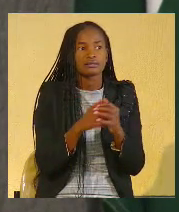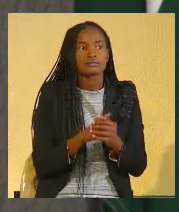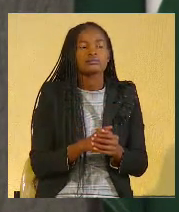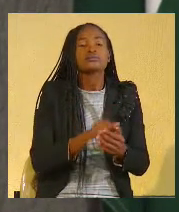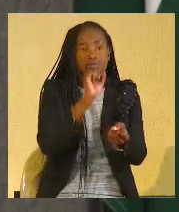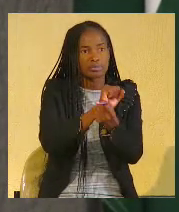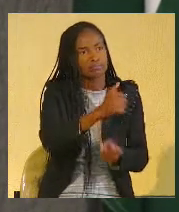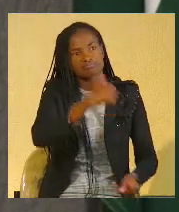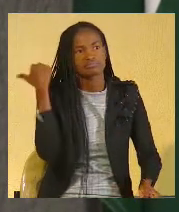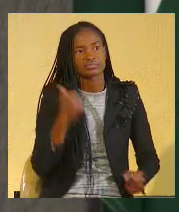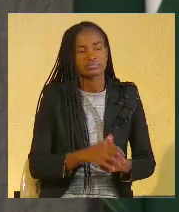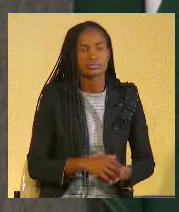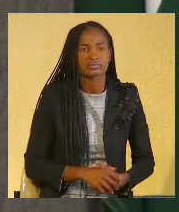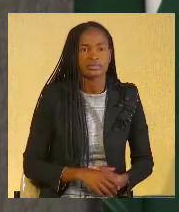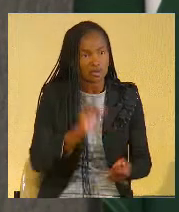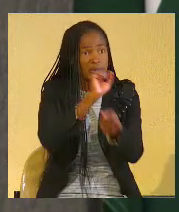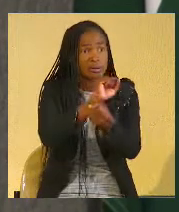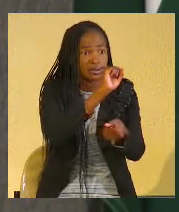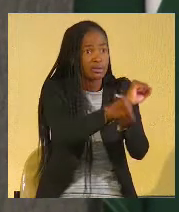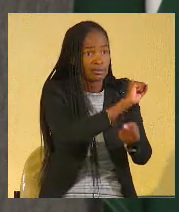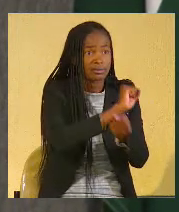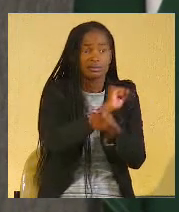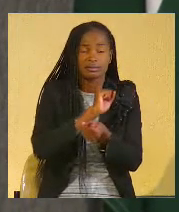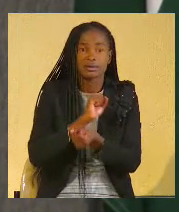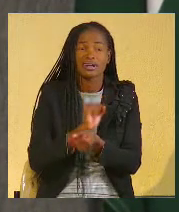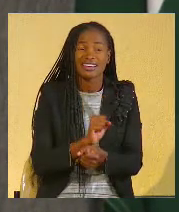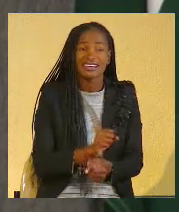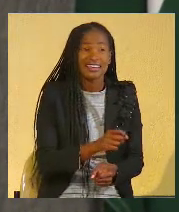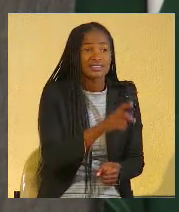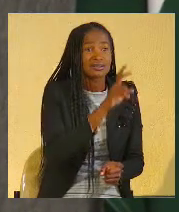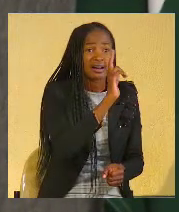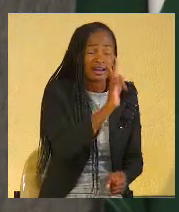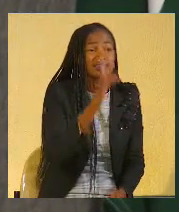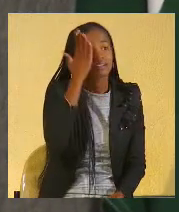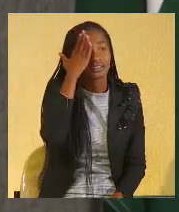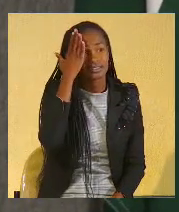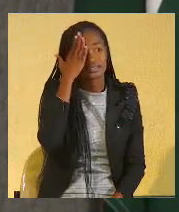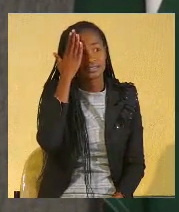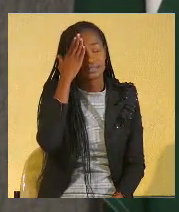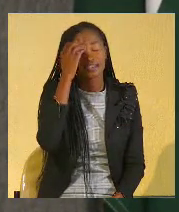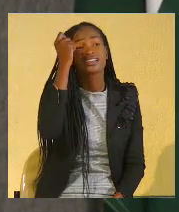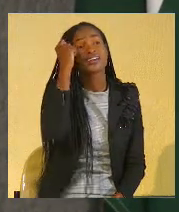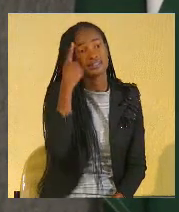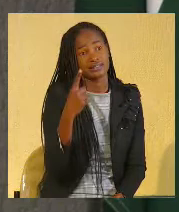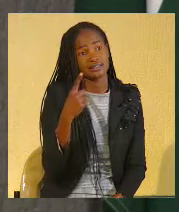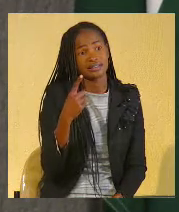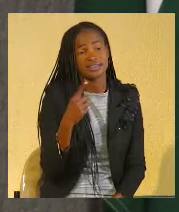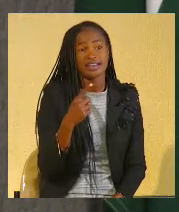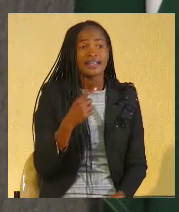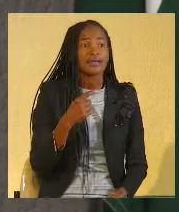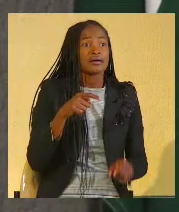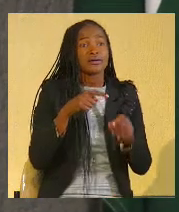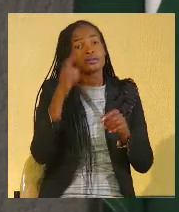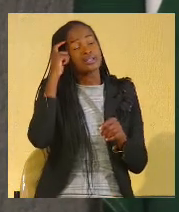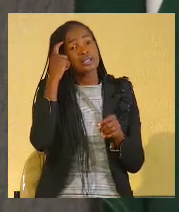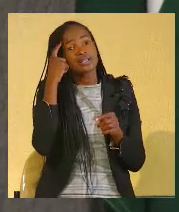successfully prosecuted. So people should understand this, and they should know this, so that